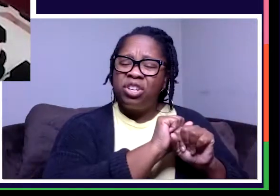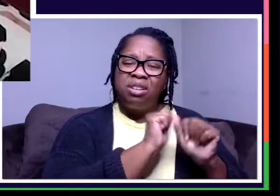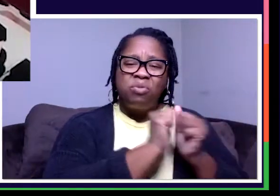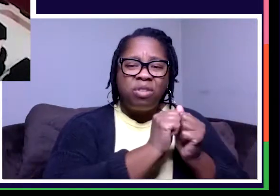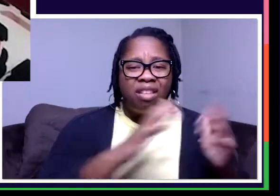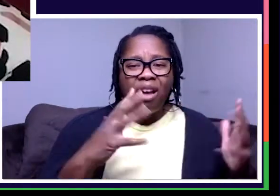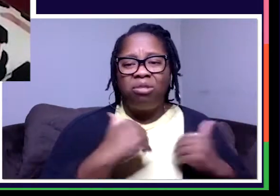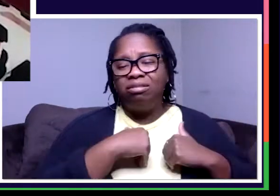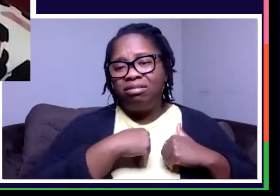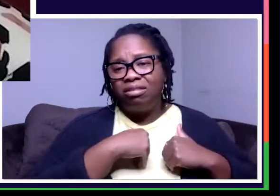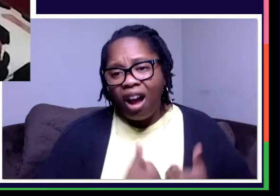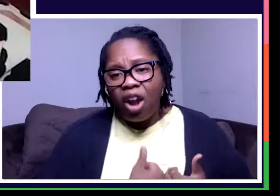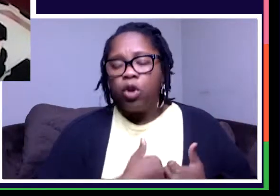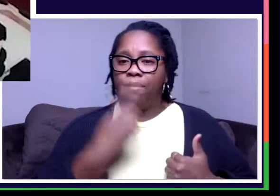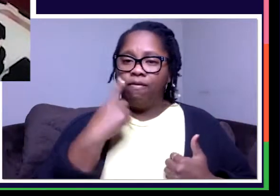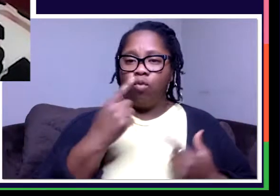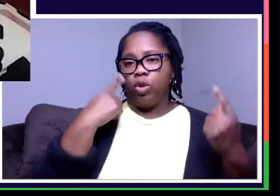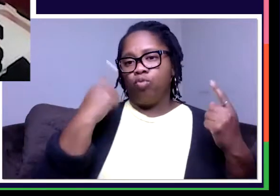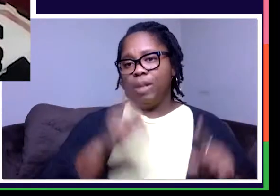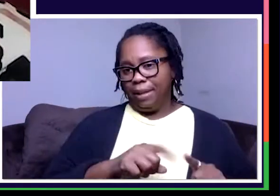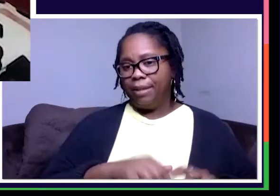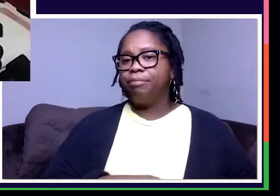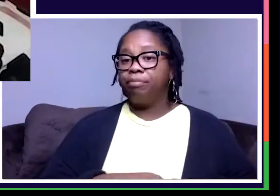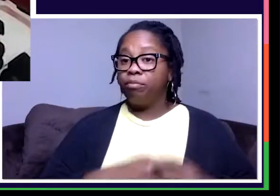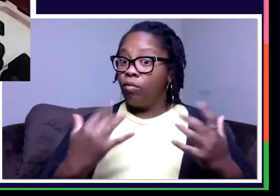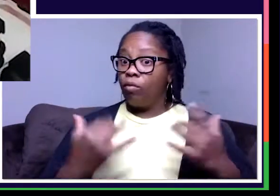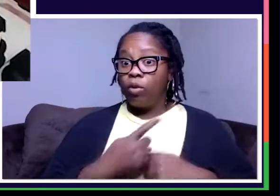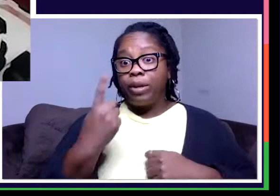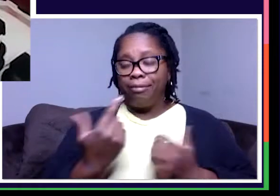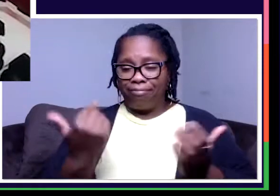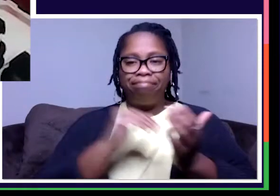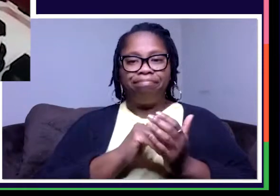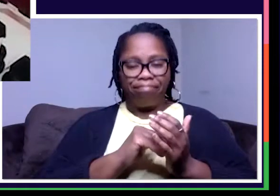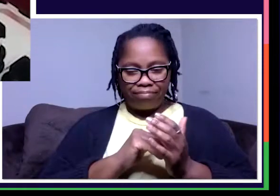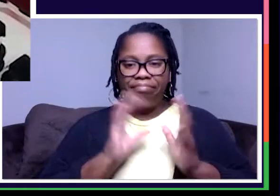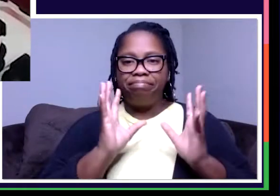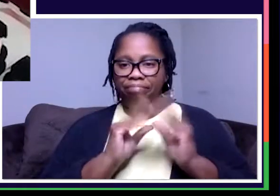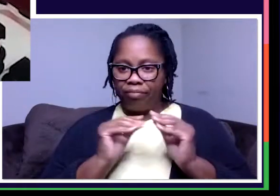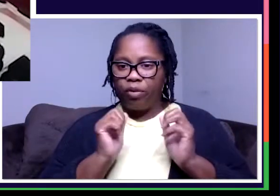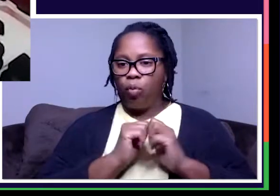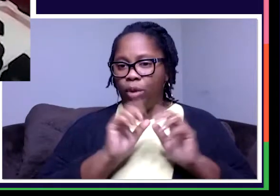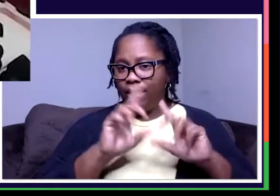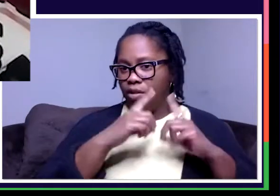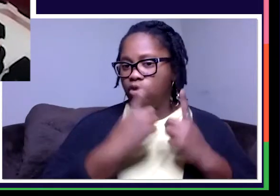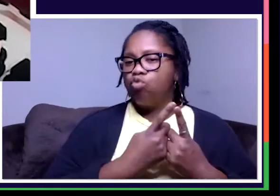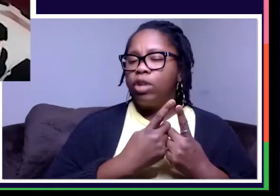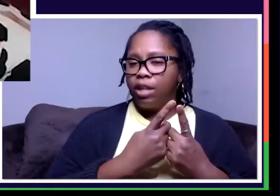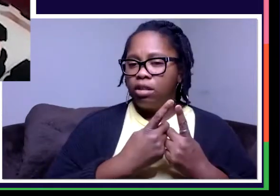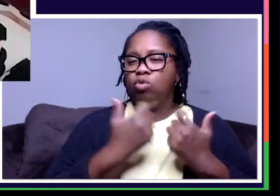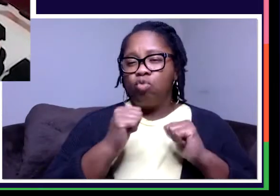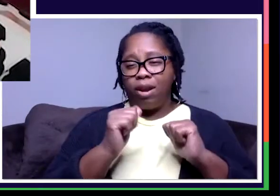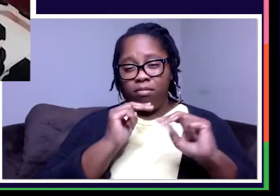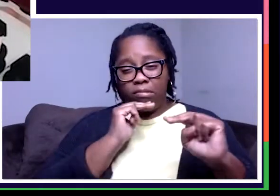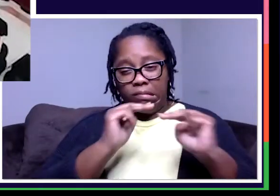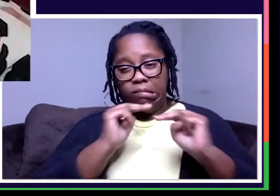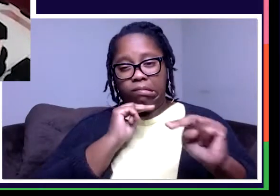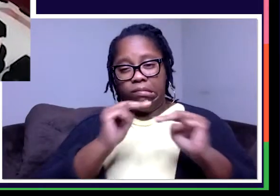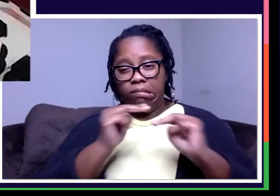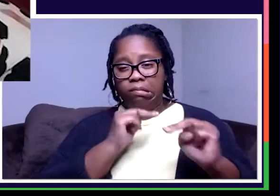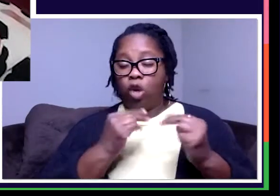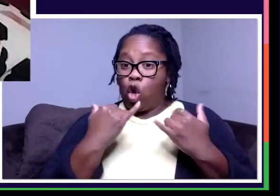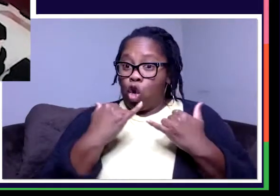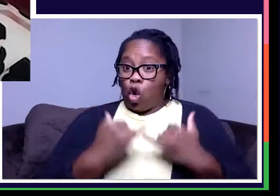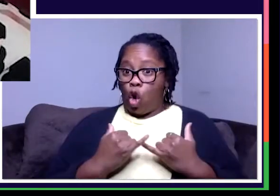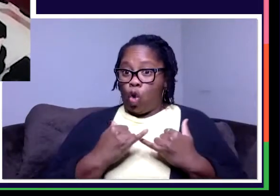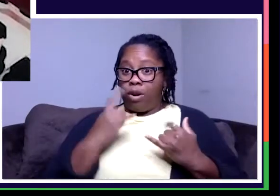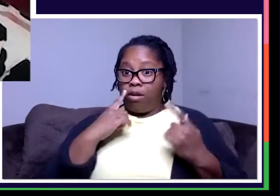working tirelessly to get an agreement. The team continues today to meet with the district and